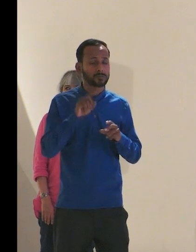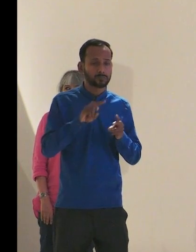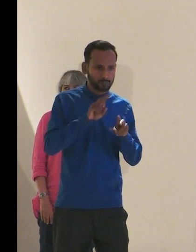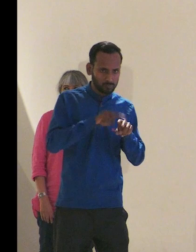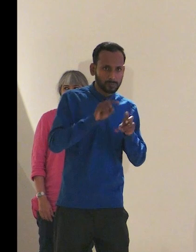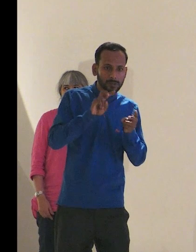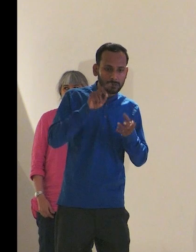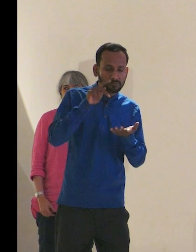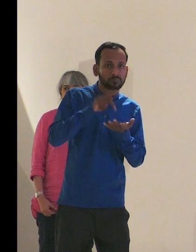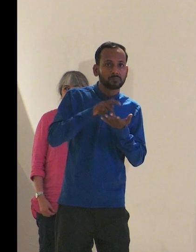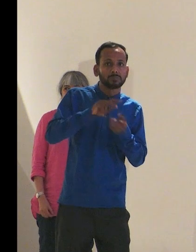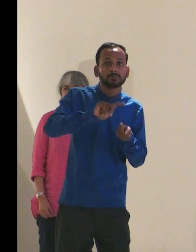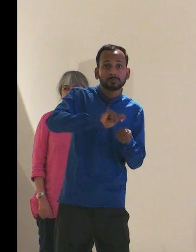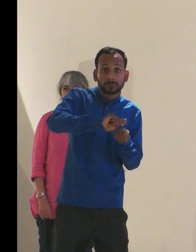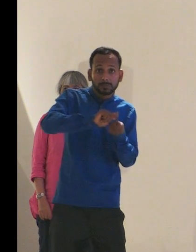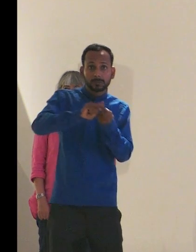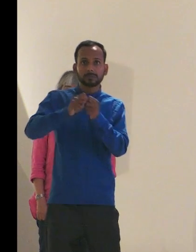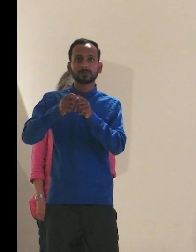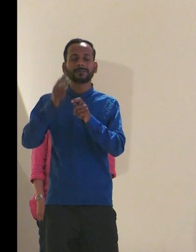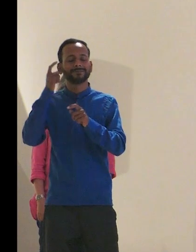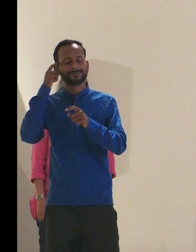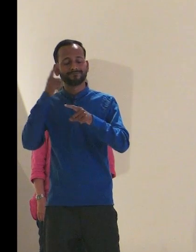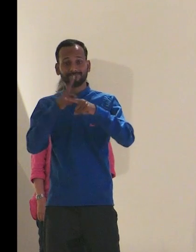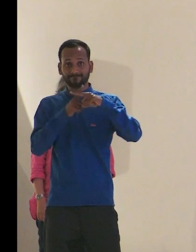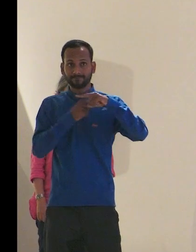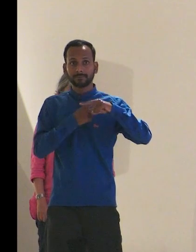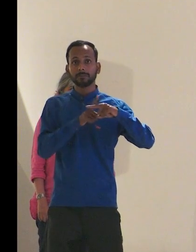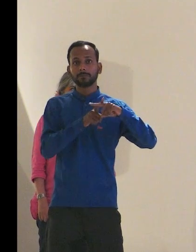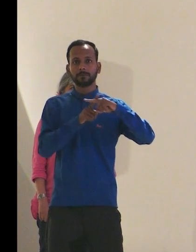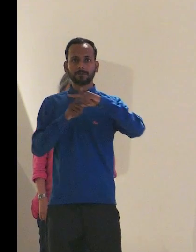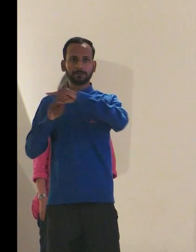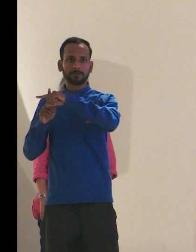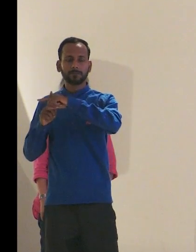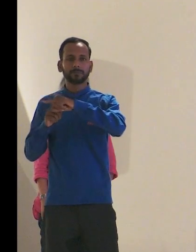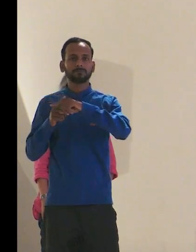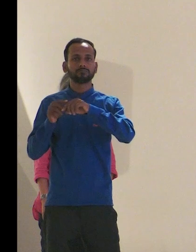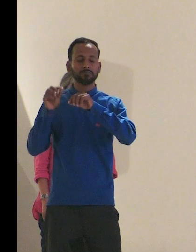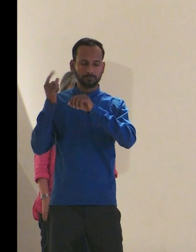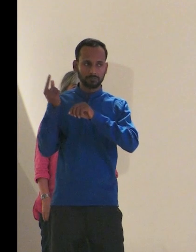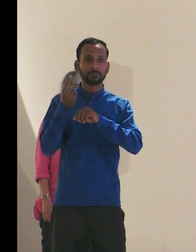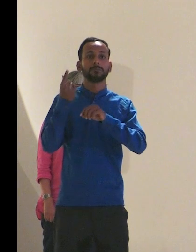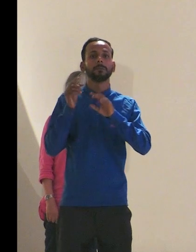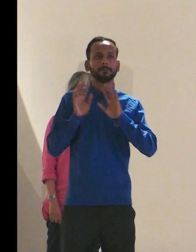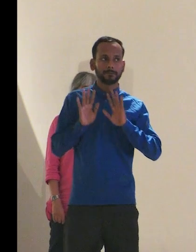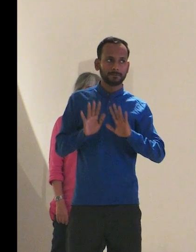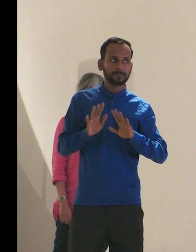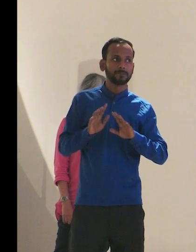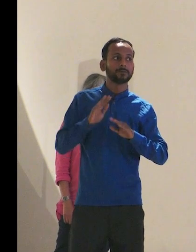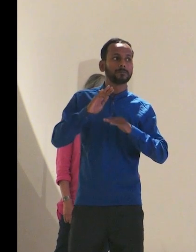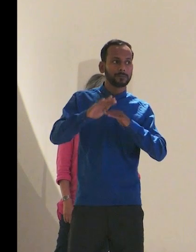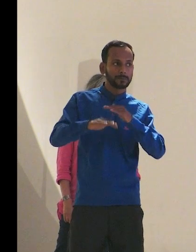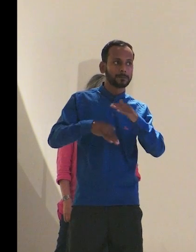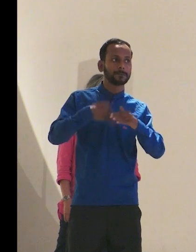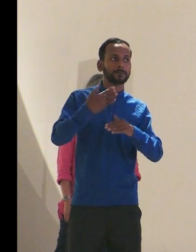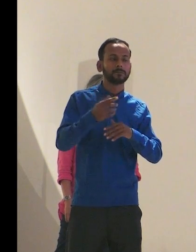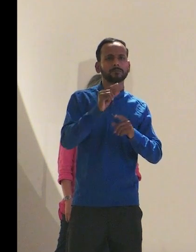received positively and are not too controversial, then people, you